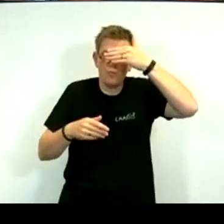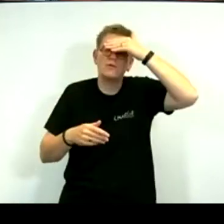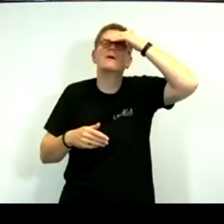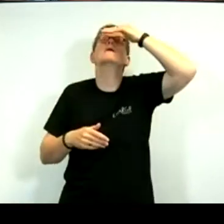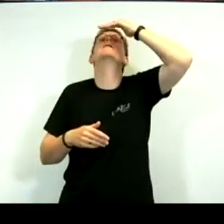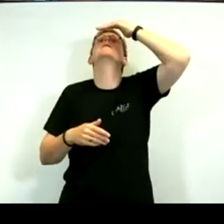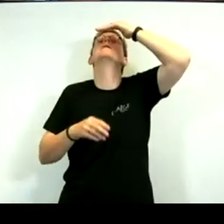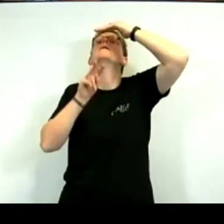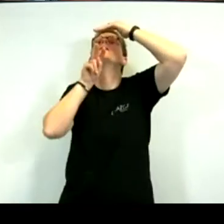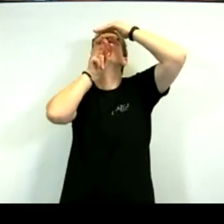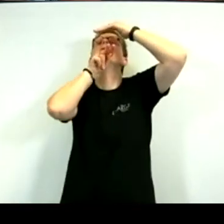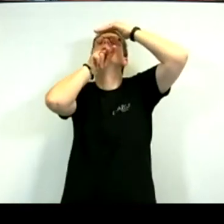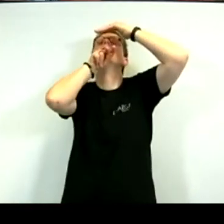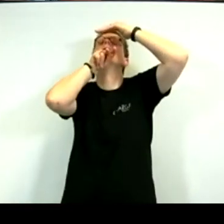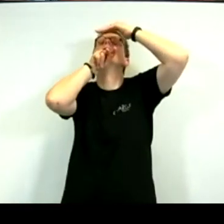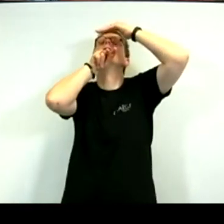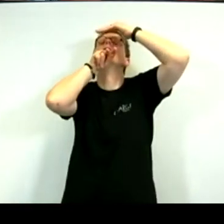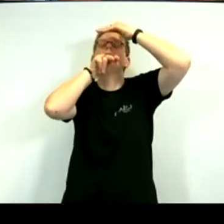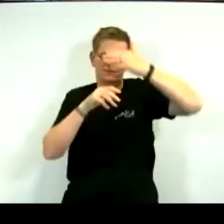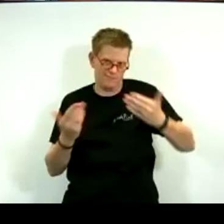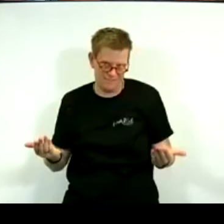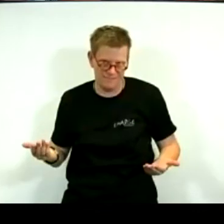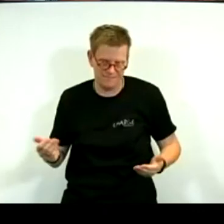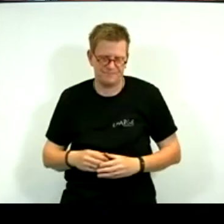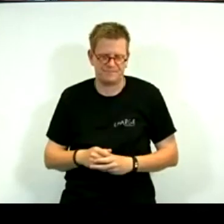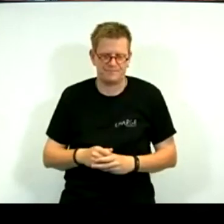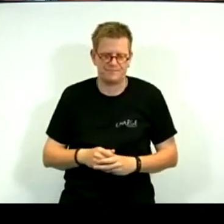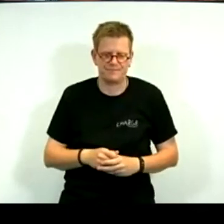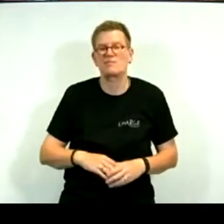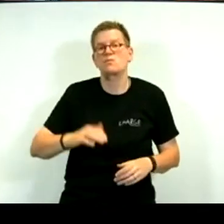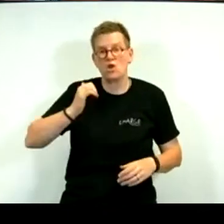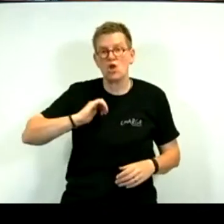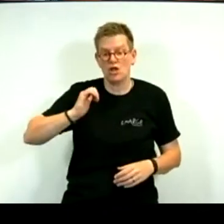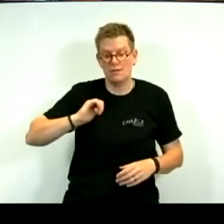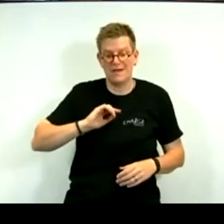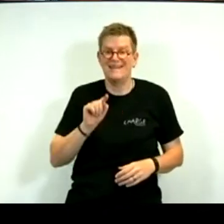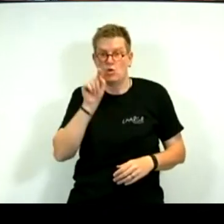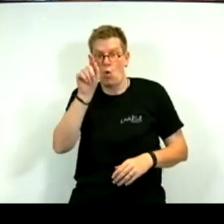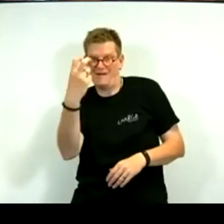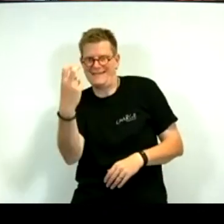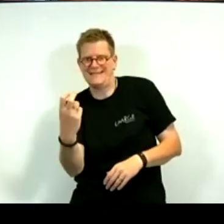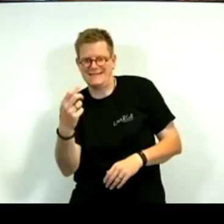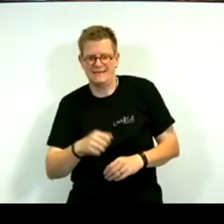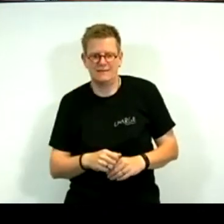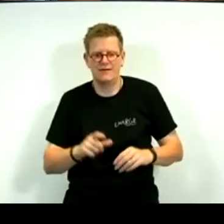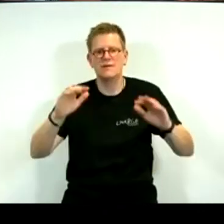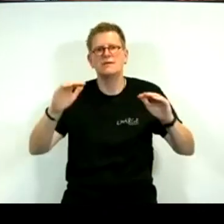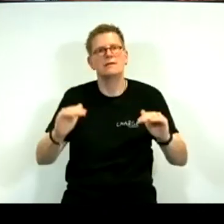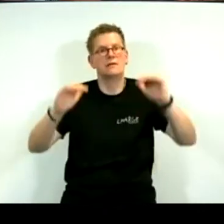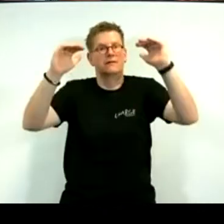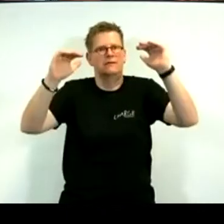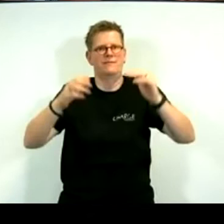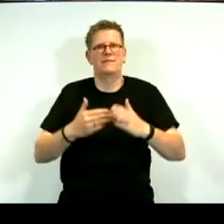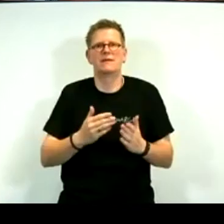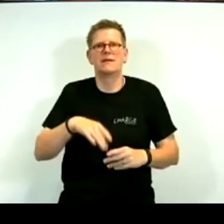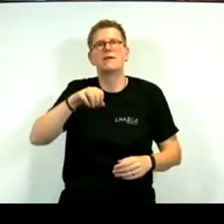camera. The girl on the right sitting on the couch is much higher up. So you notice she's